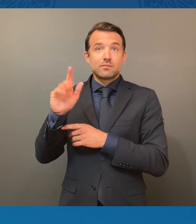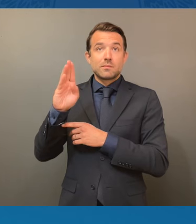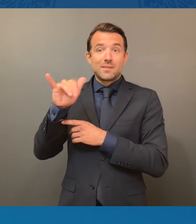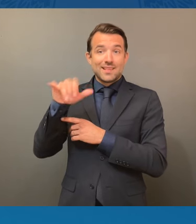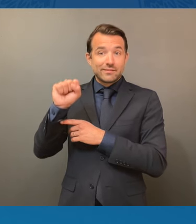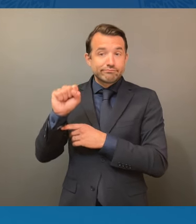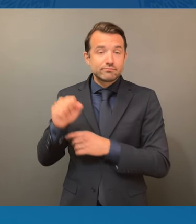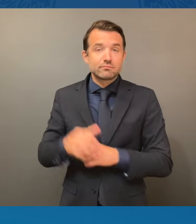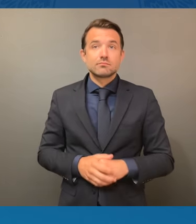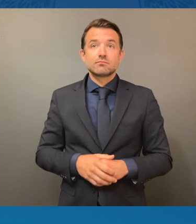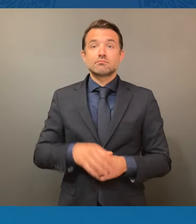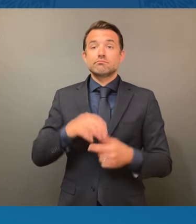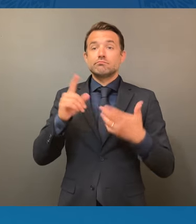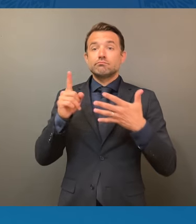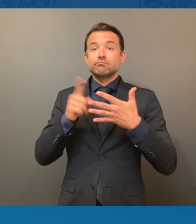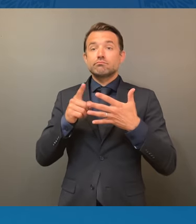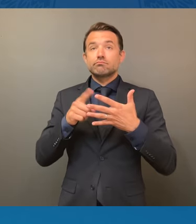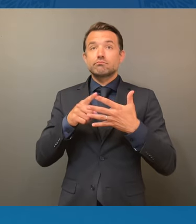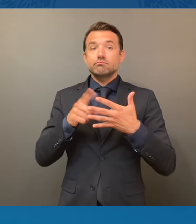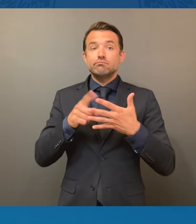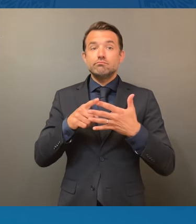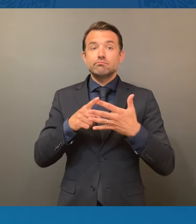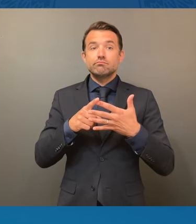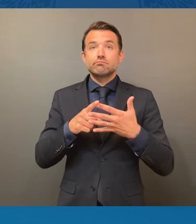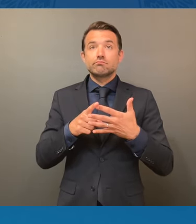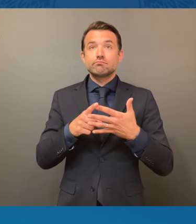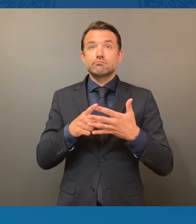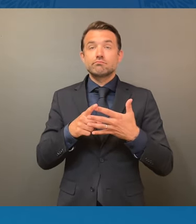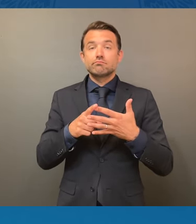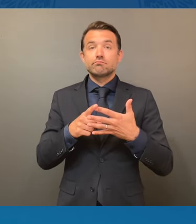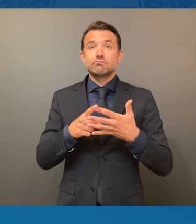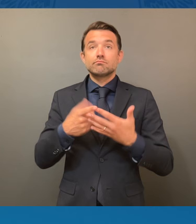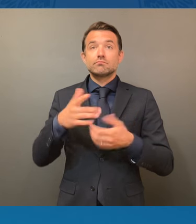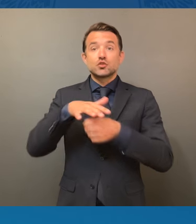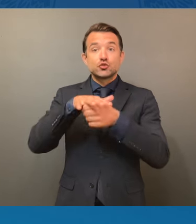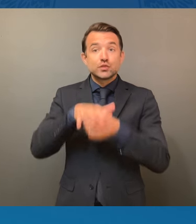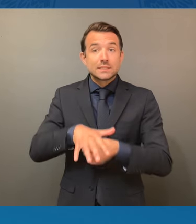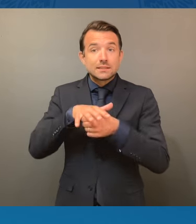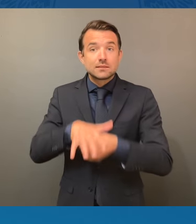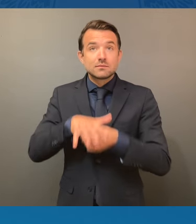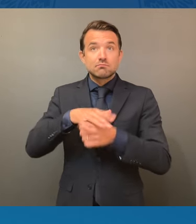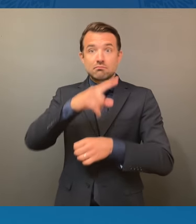those contributors are the stressors that Black women face in life.